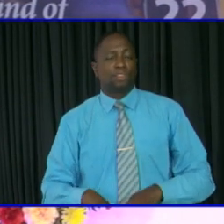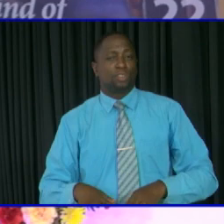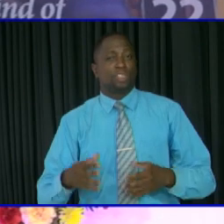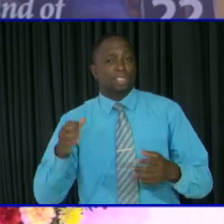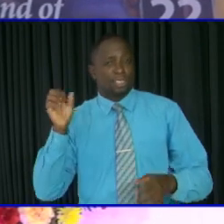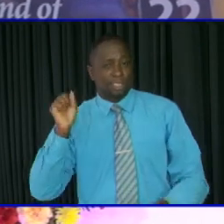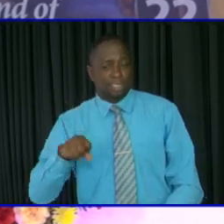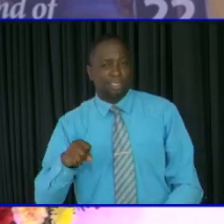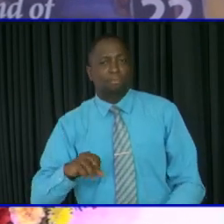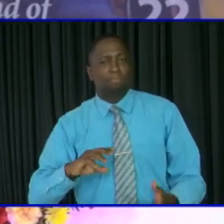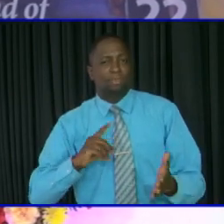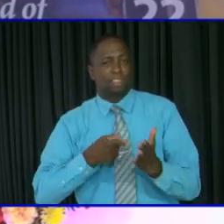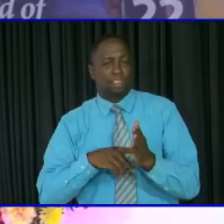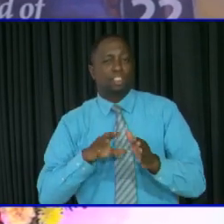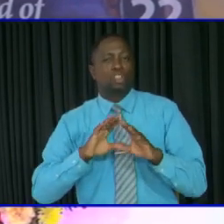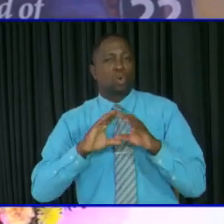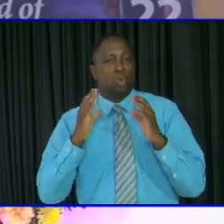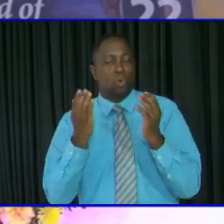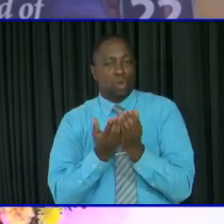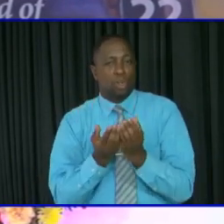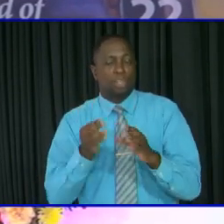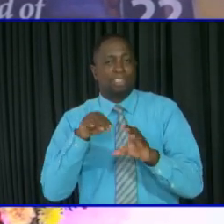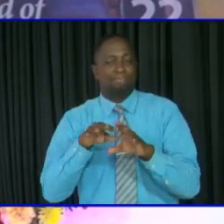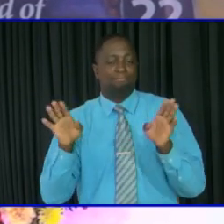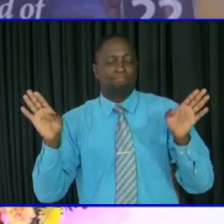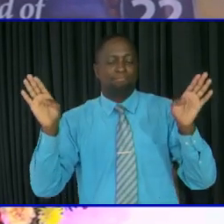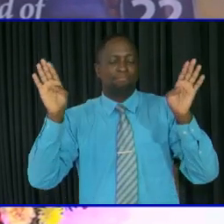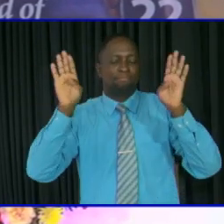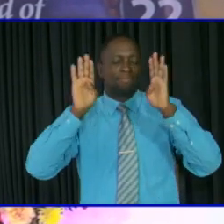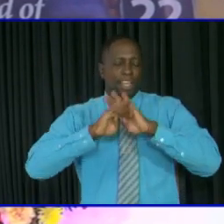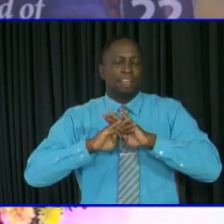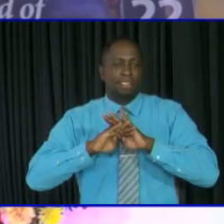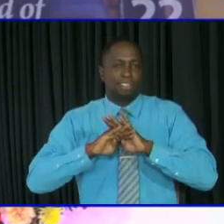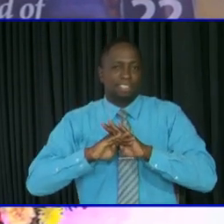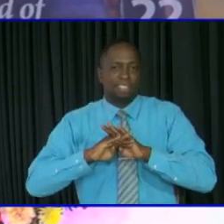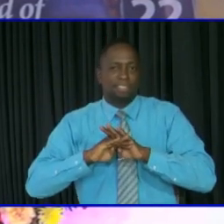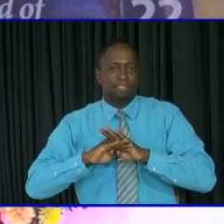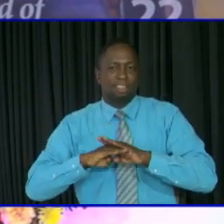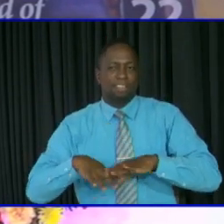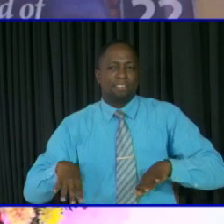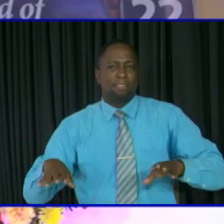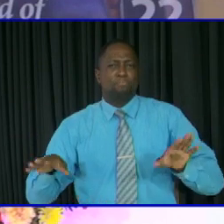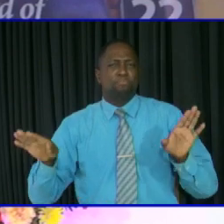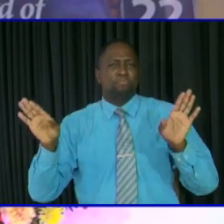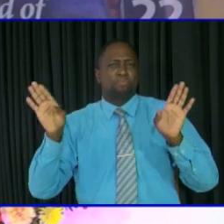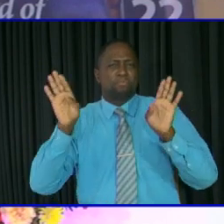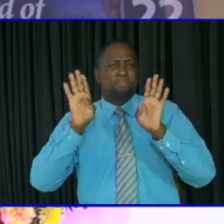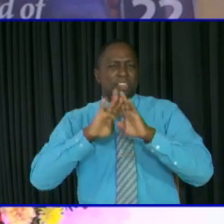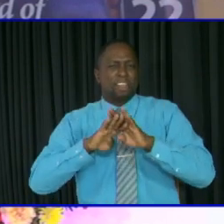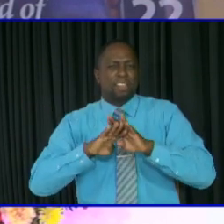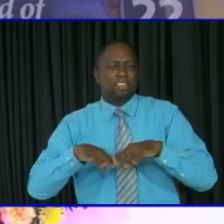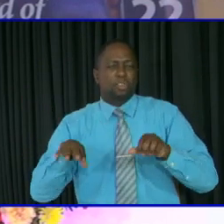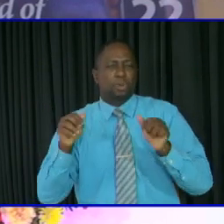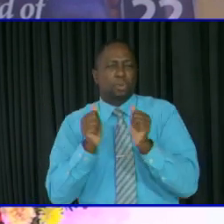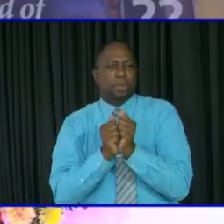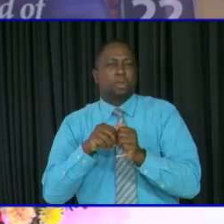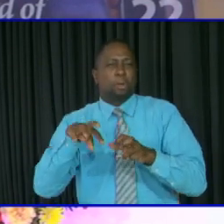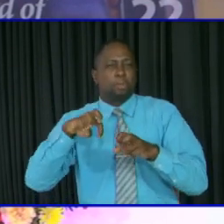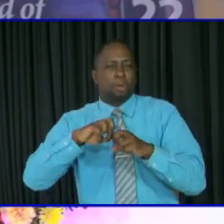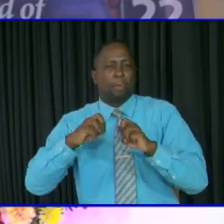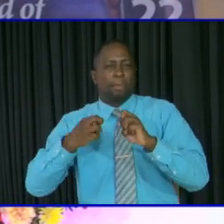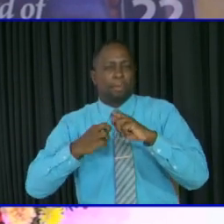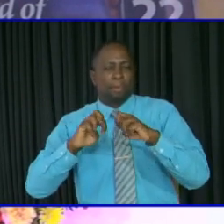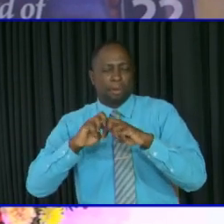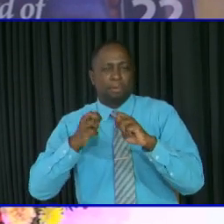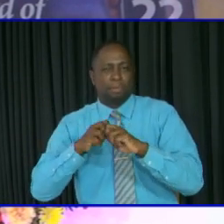darkness, and sometimes the darkness around us is so dark, it becomes